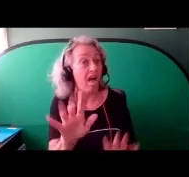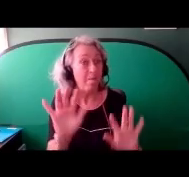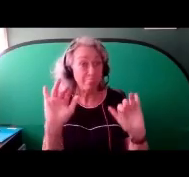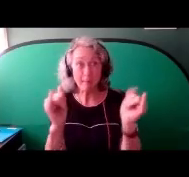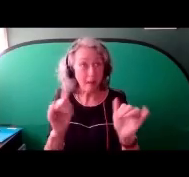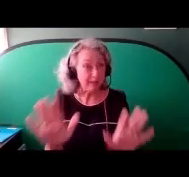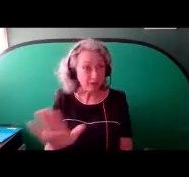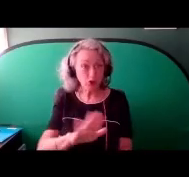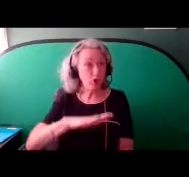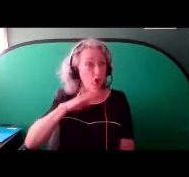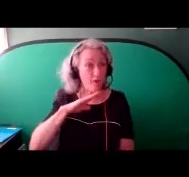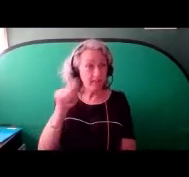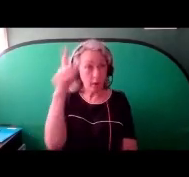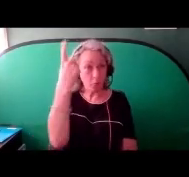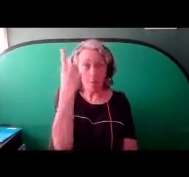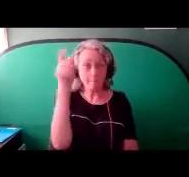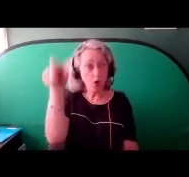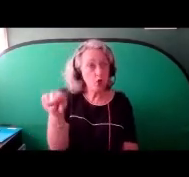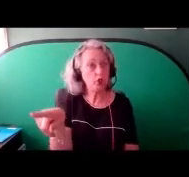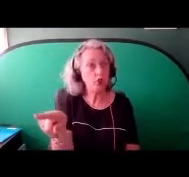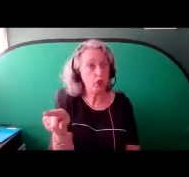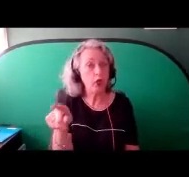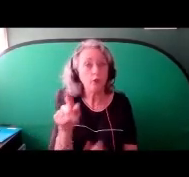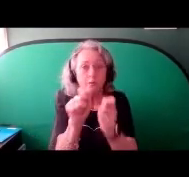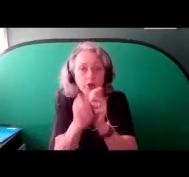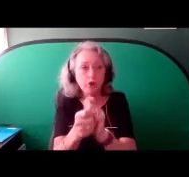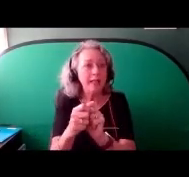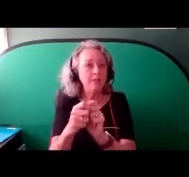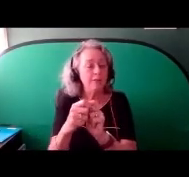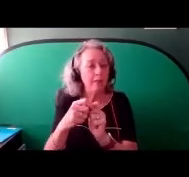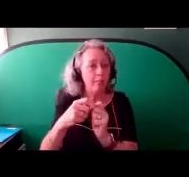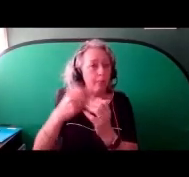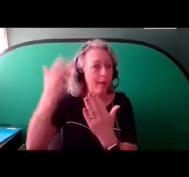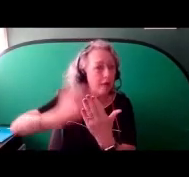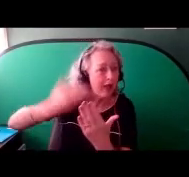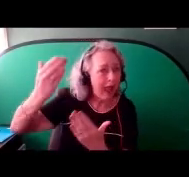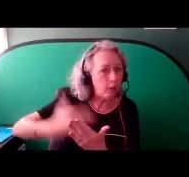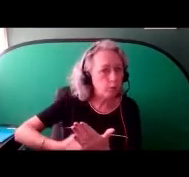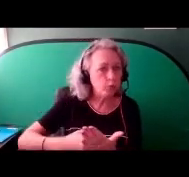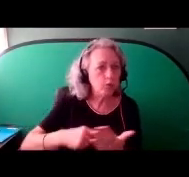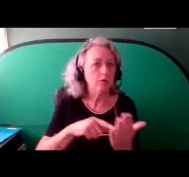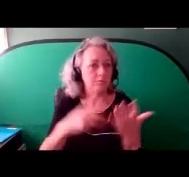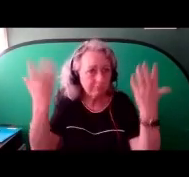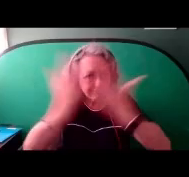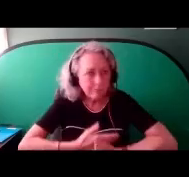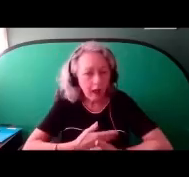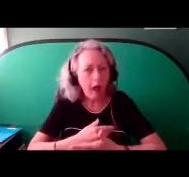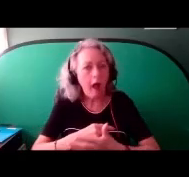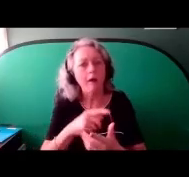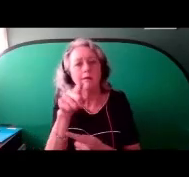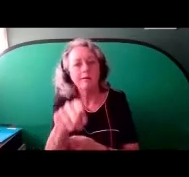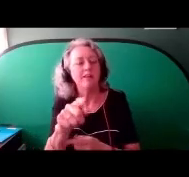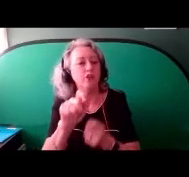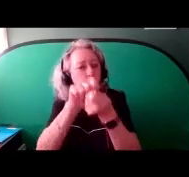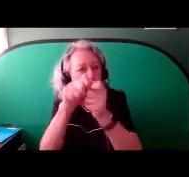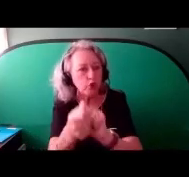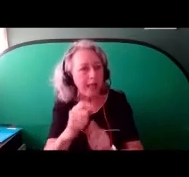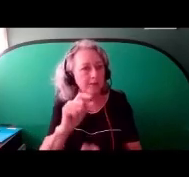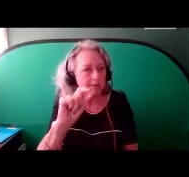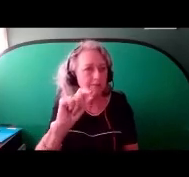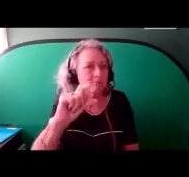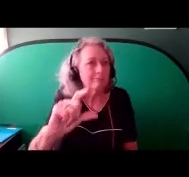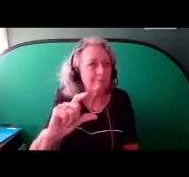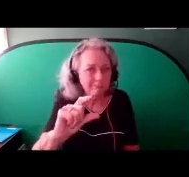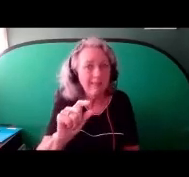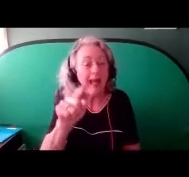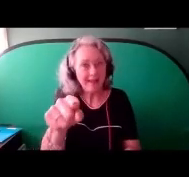know, you could maybe just, having changed the background color, having made the background more solid, the apps